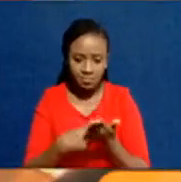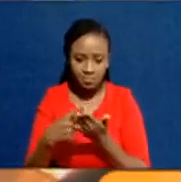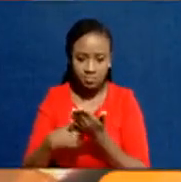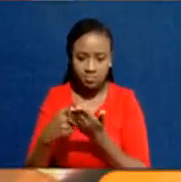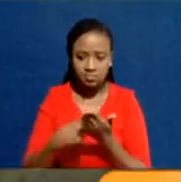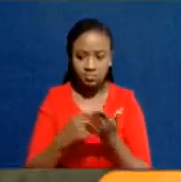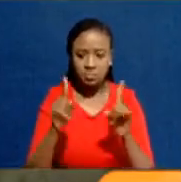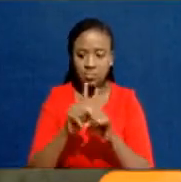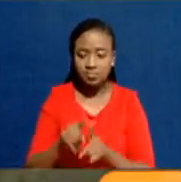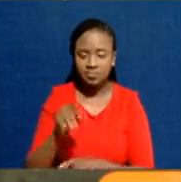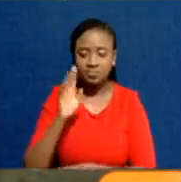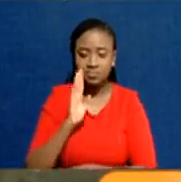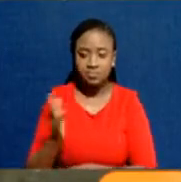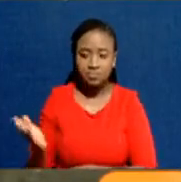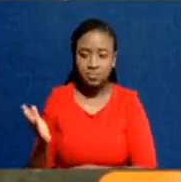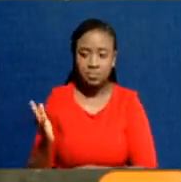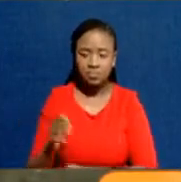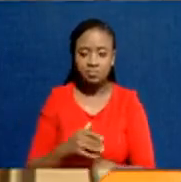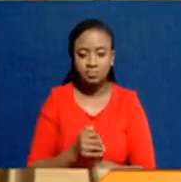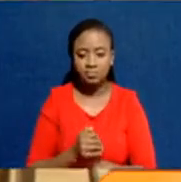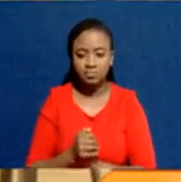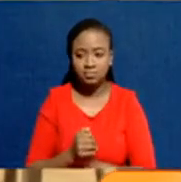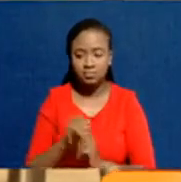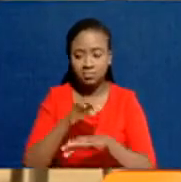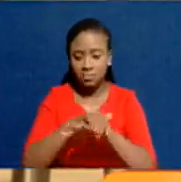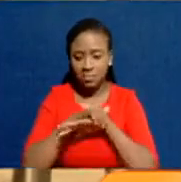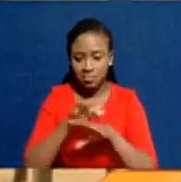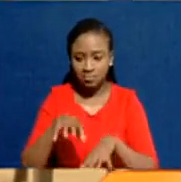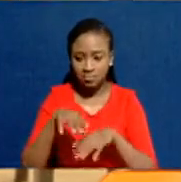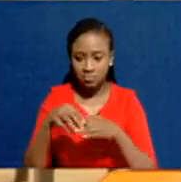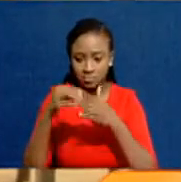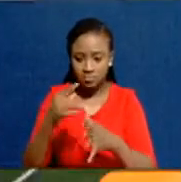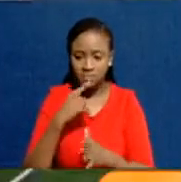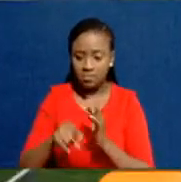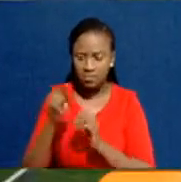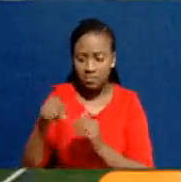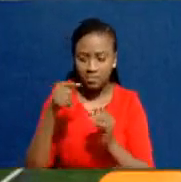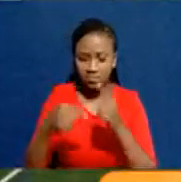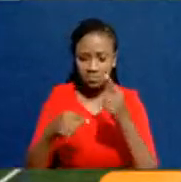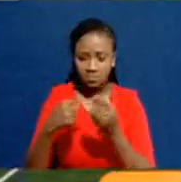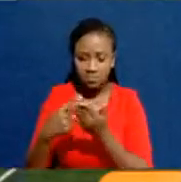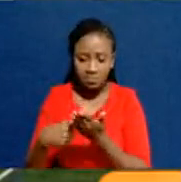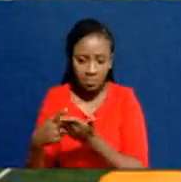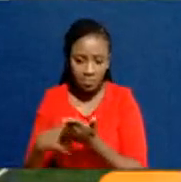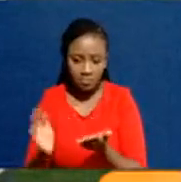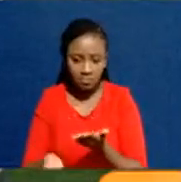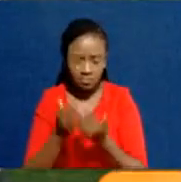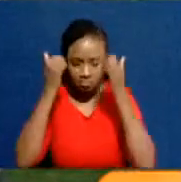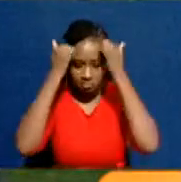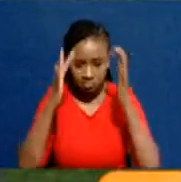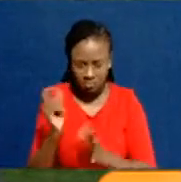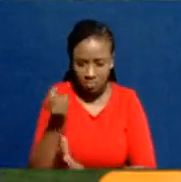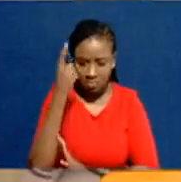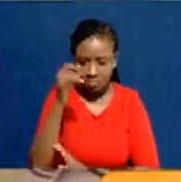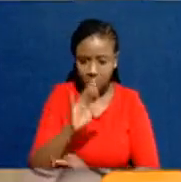Oliver, the English head of department at Booker Academy, said the contest would sharpen students' understanding of languages while